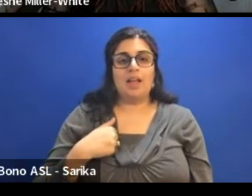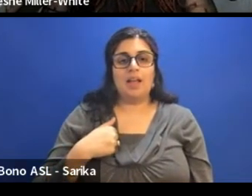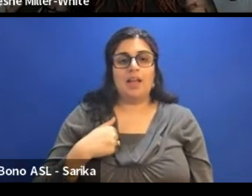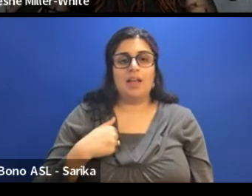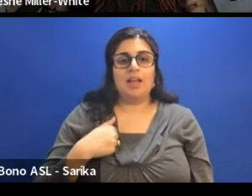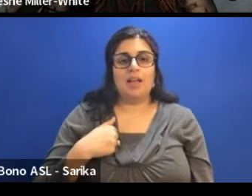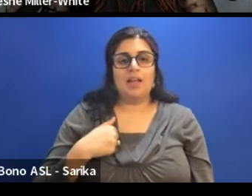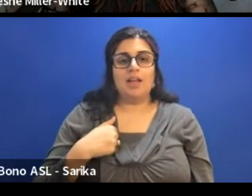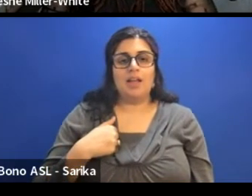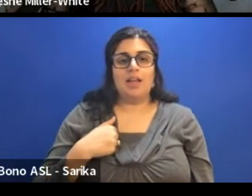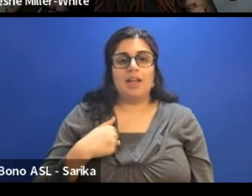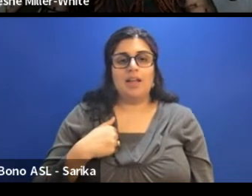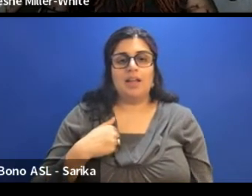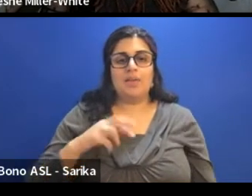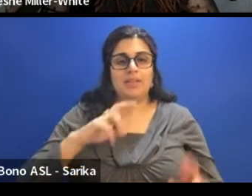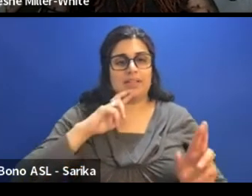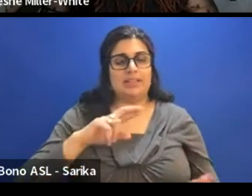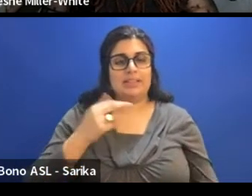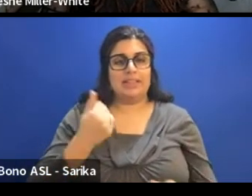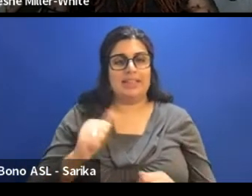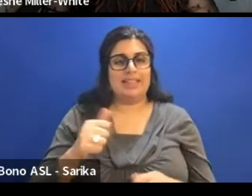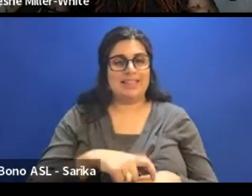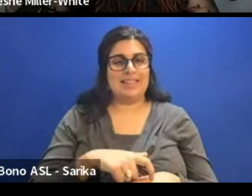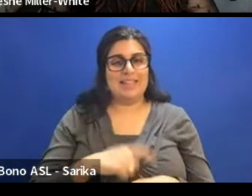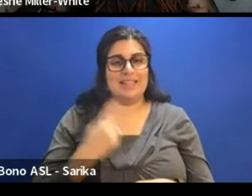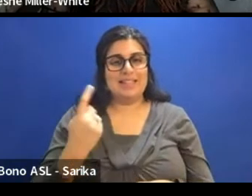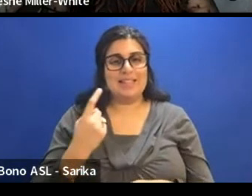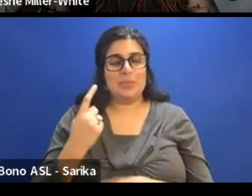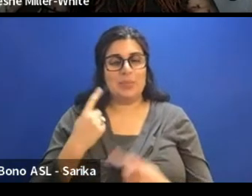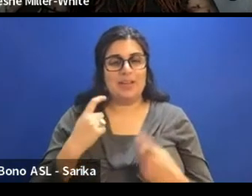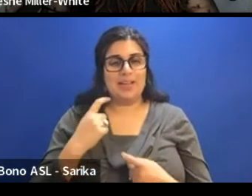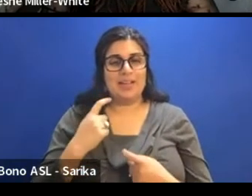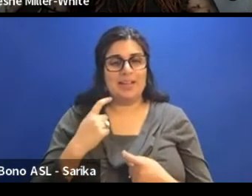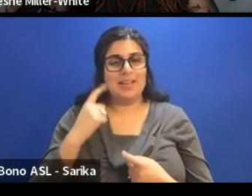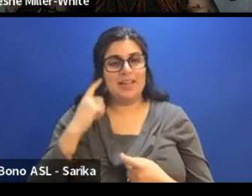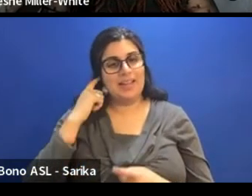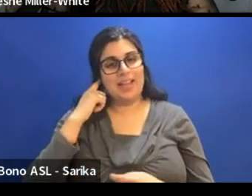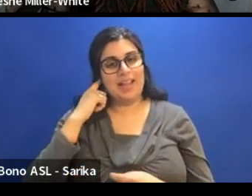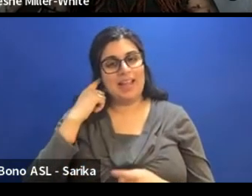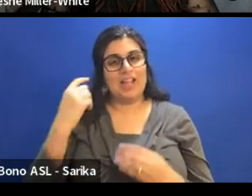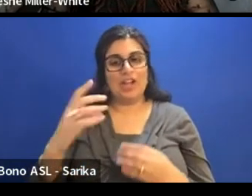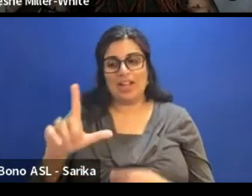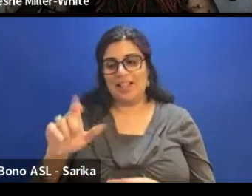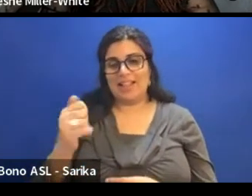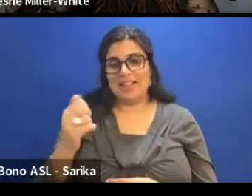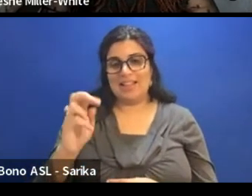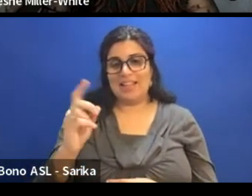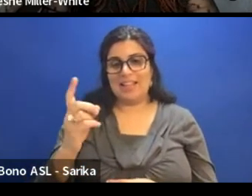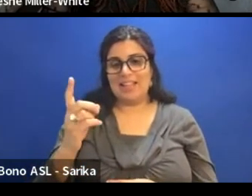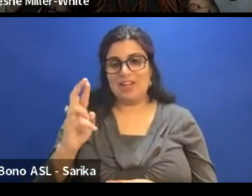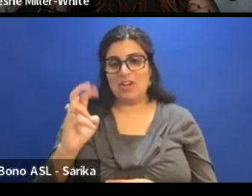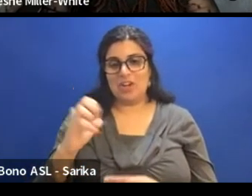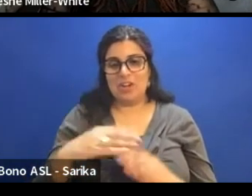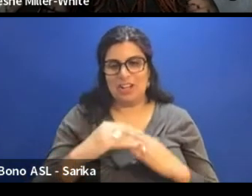something I have like this little reaction whenever I hear leader, right? Because